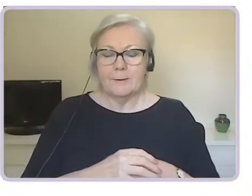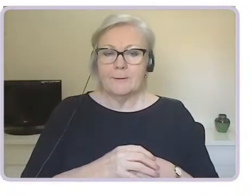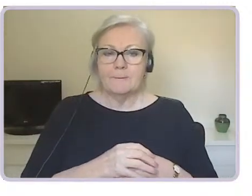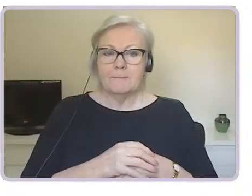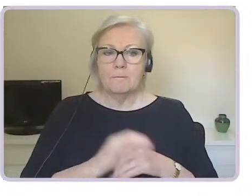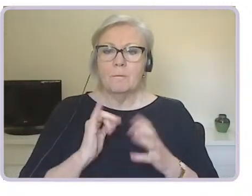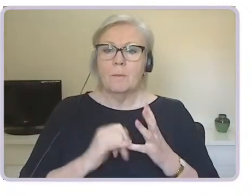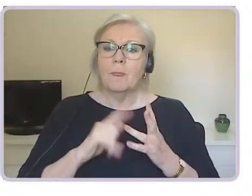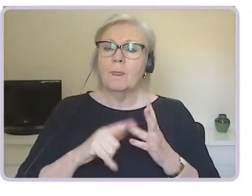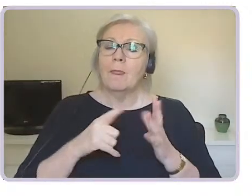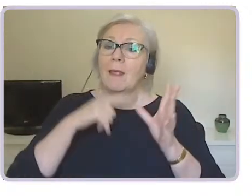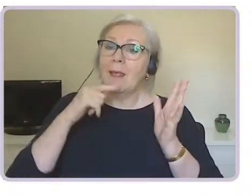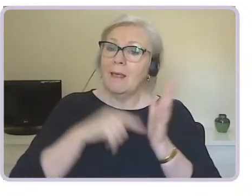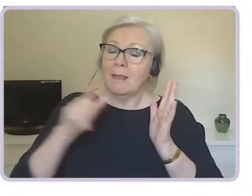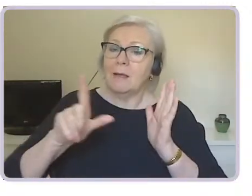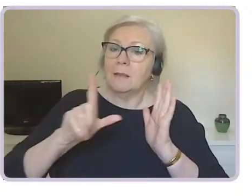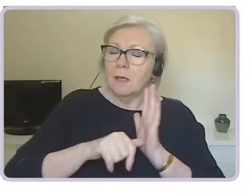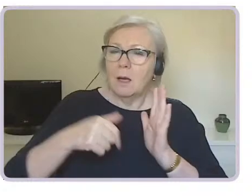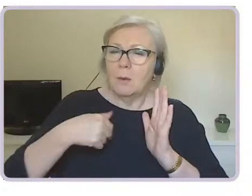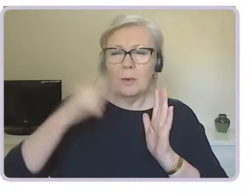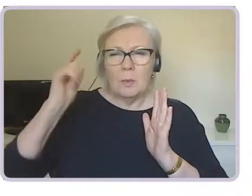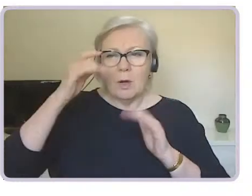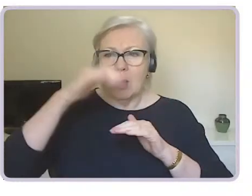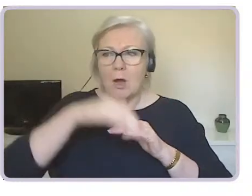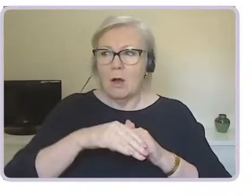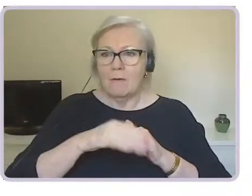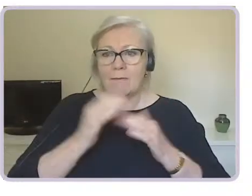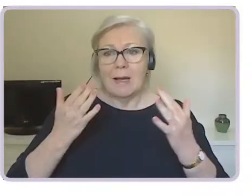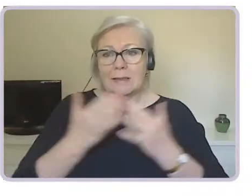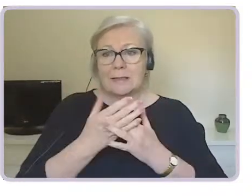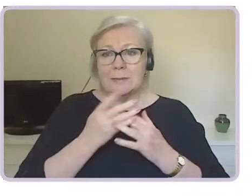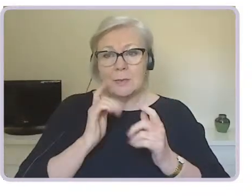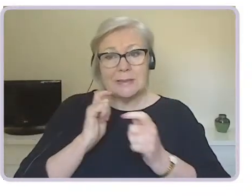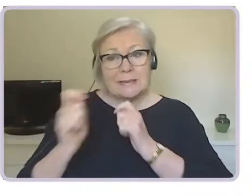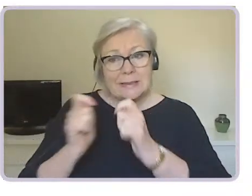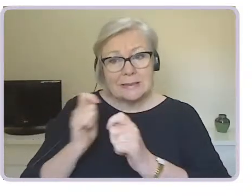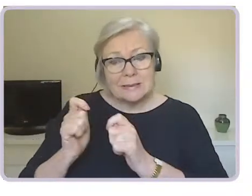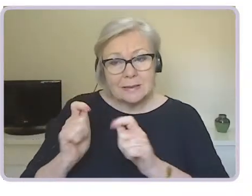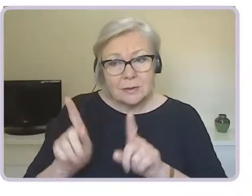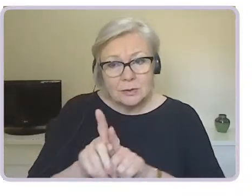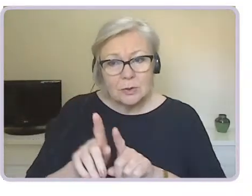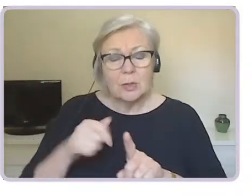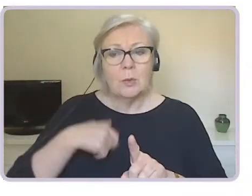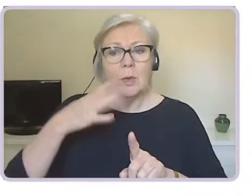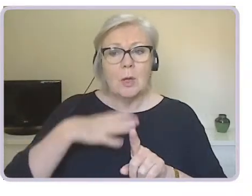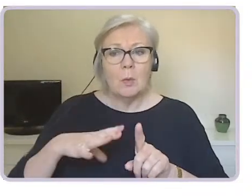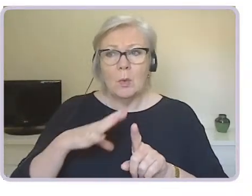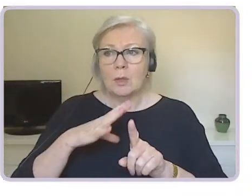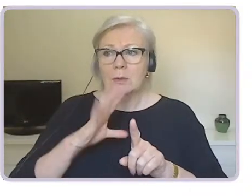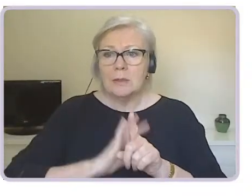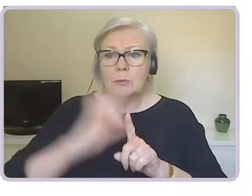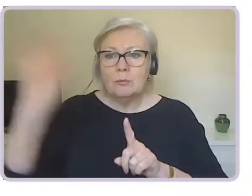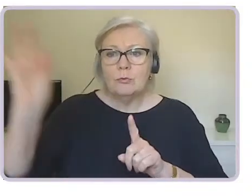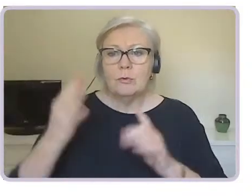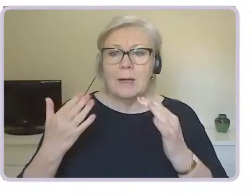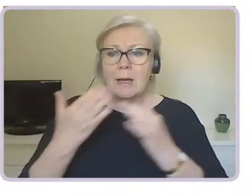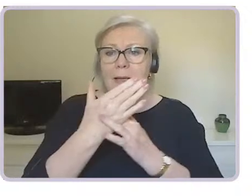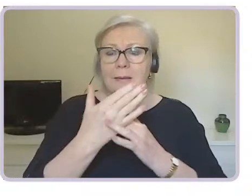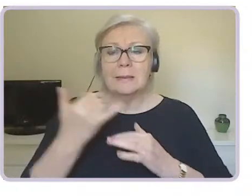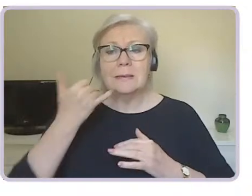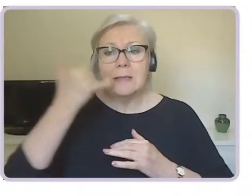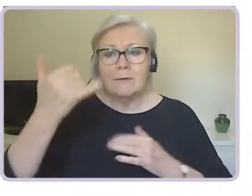concerned again about accessible testing. We wanted upscaled access to telehealth. We thought that